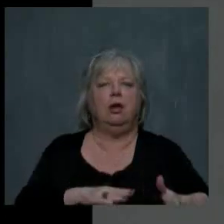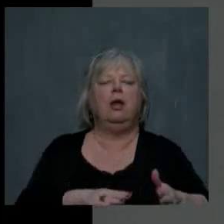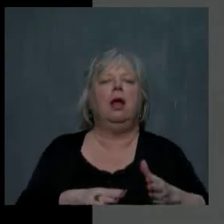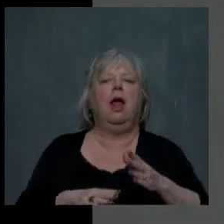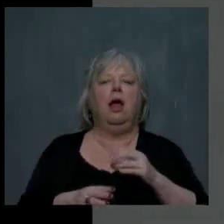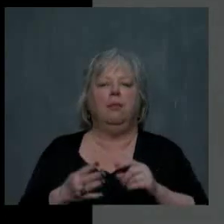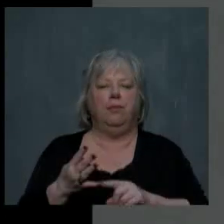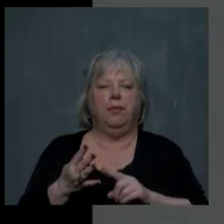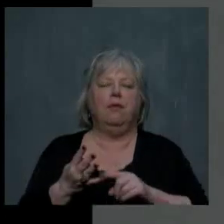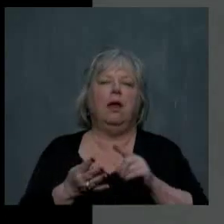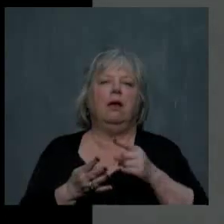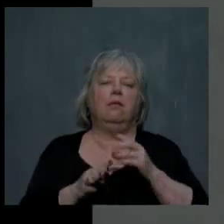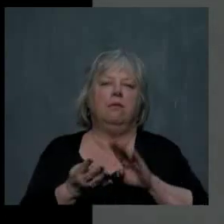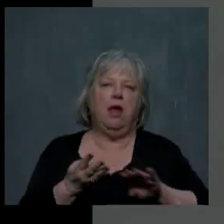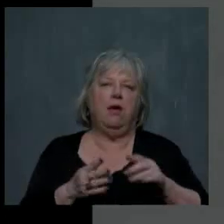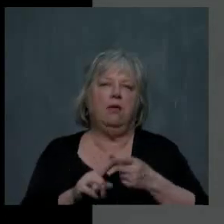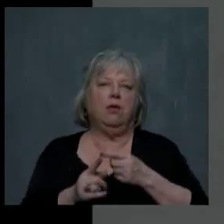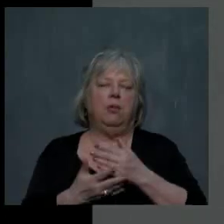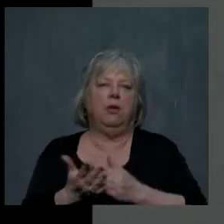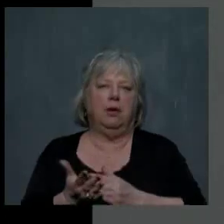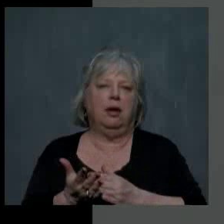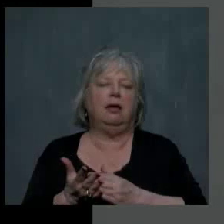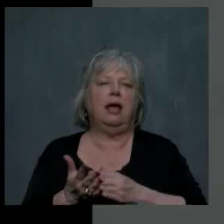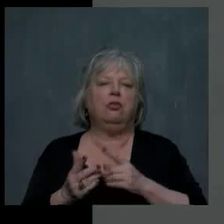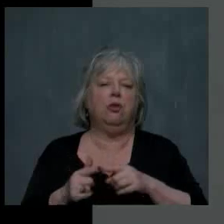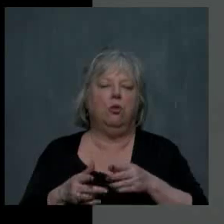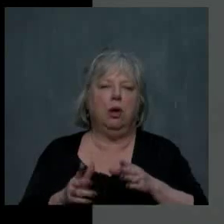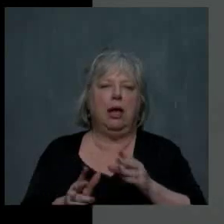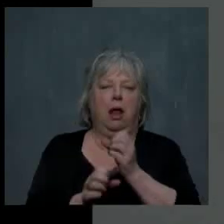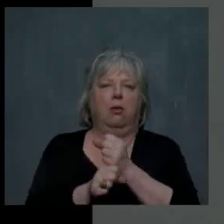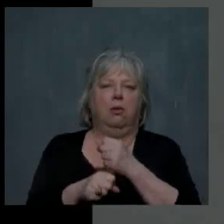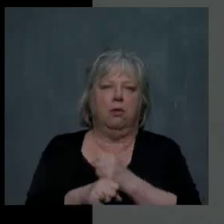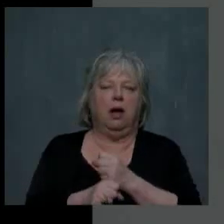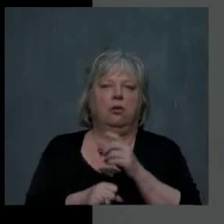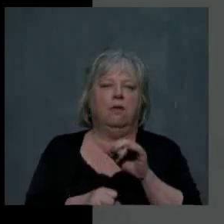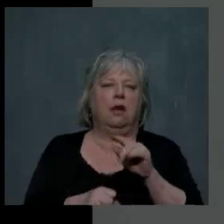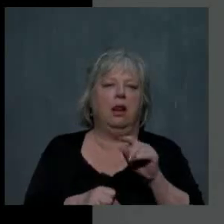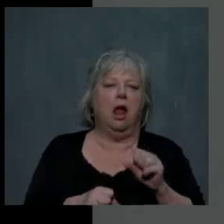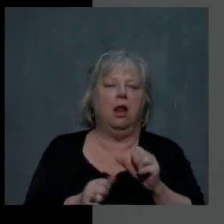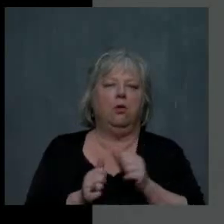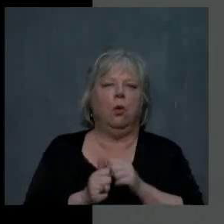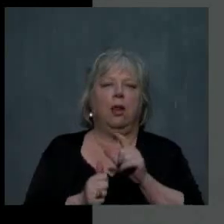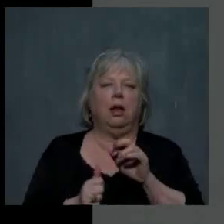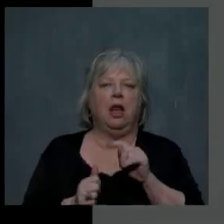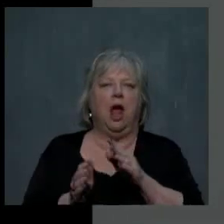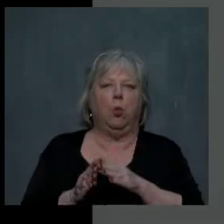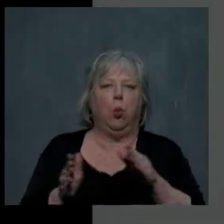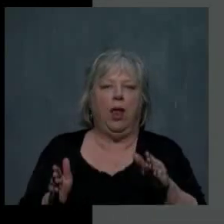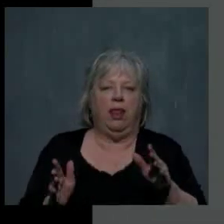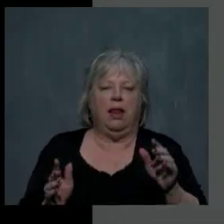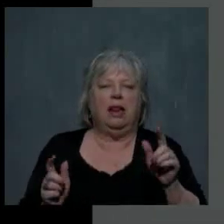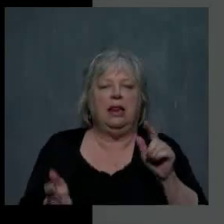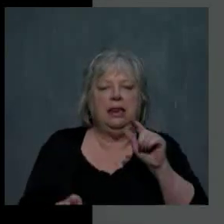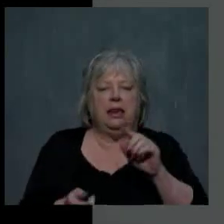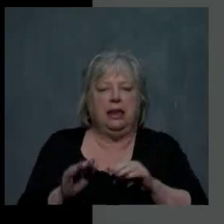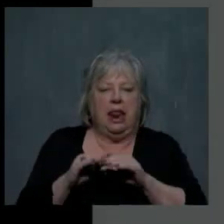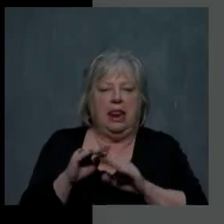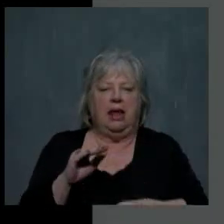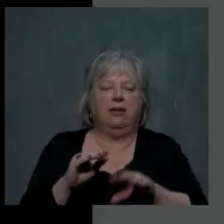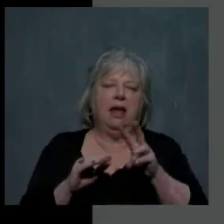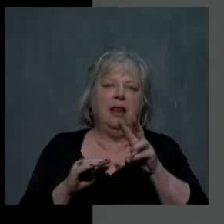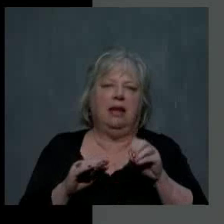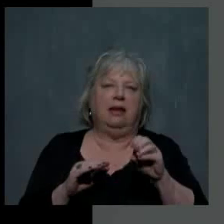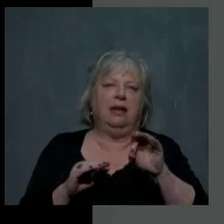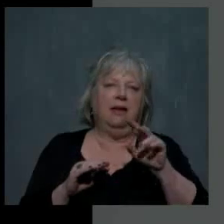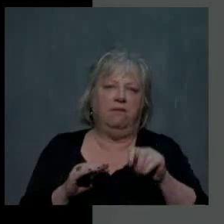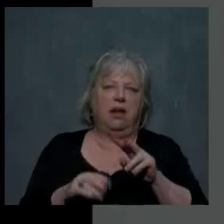A variance from section 31-232 to allow the creation of lots with a lot width less than the 60-foot typical required per the